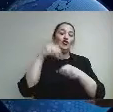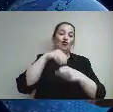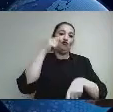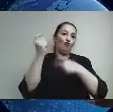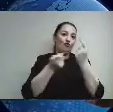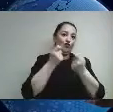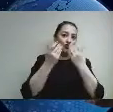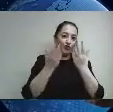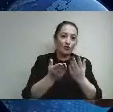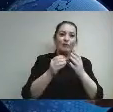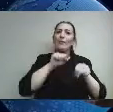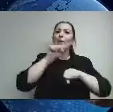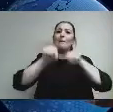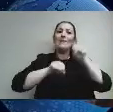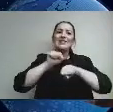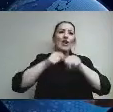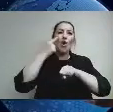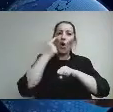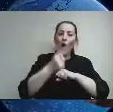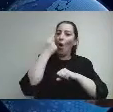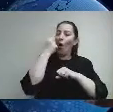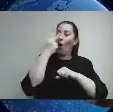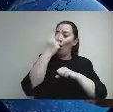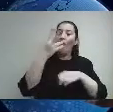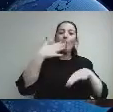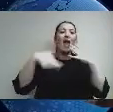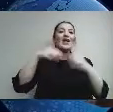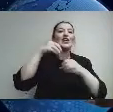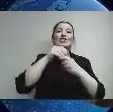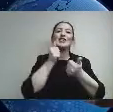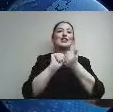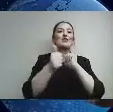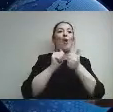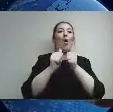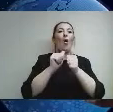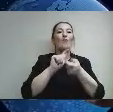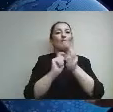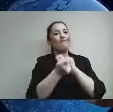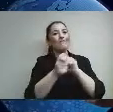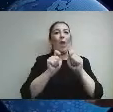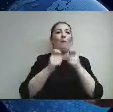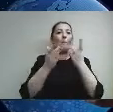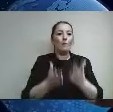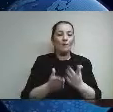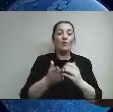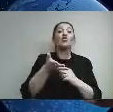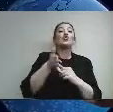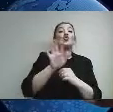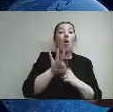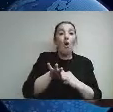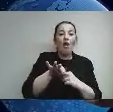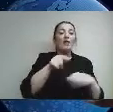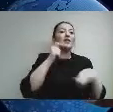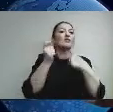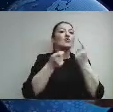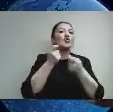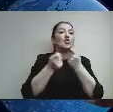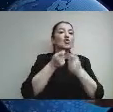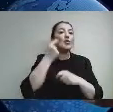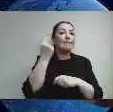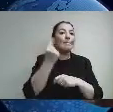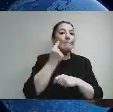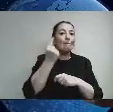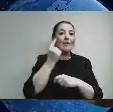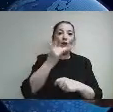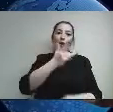bicycles to an educational tool for the visually challenged individuals. And then her route intersected with